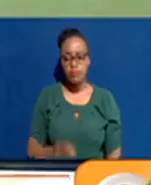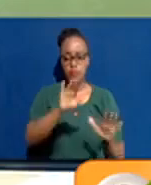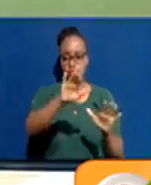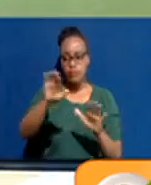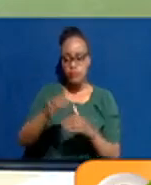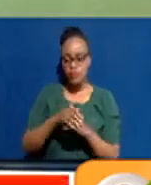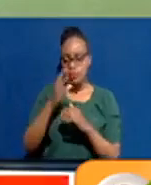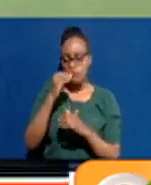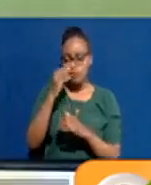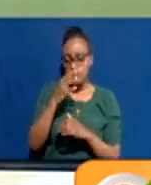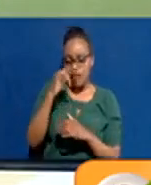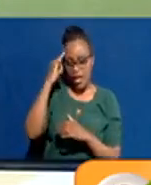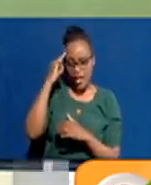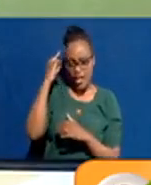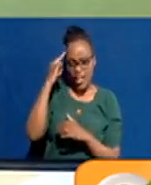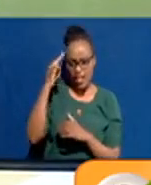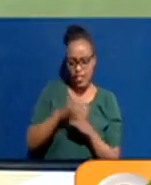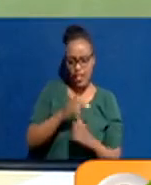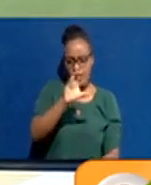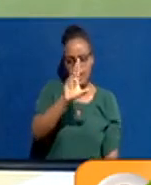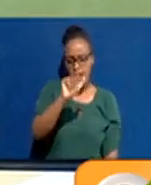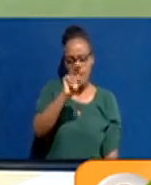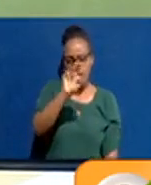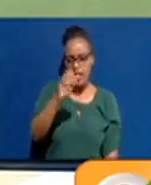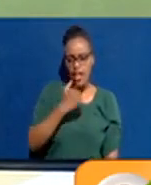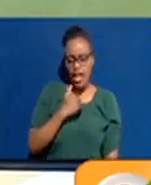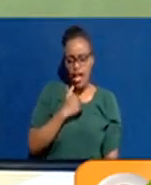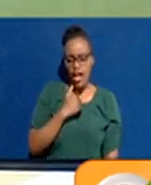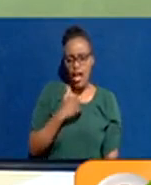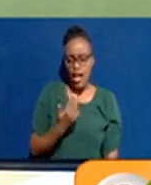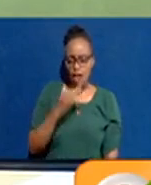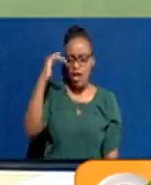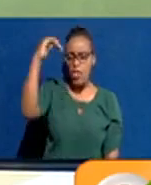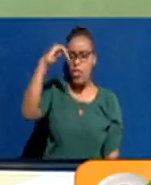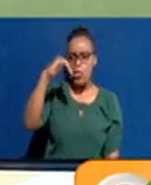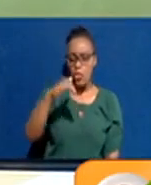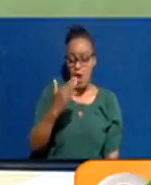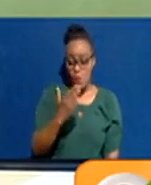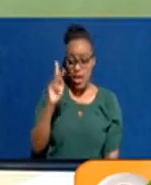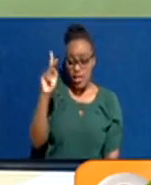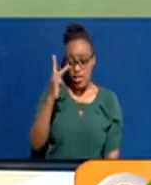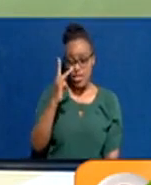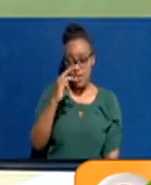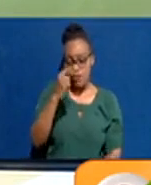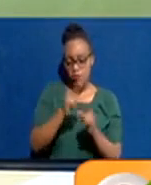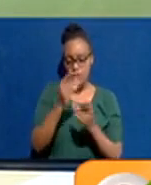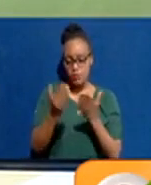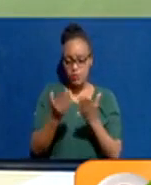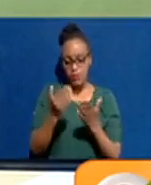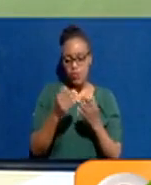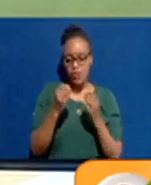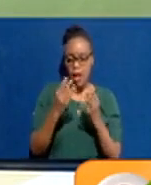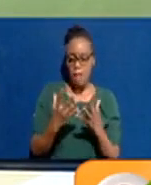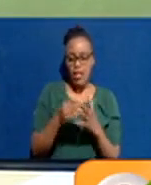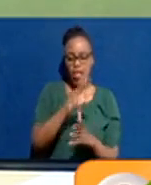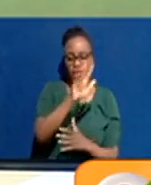The elegant gray-crowned crane has faced a sharp decline in Kenya from an estimated population